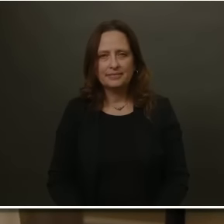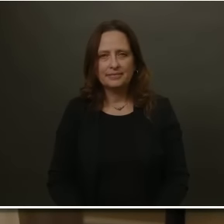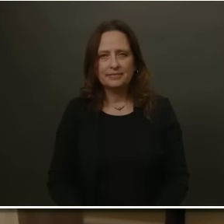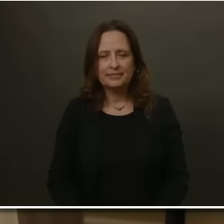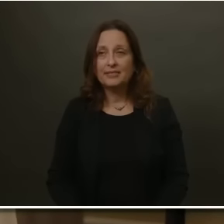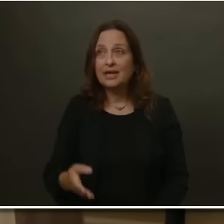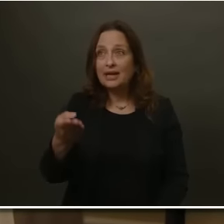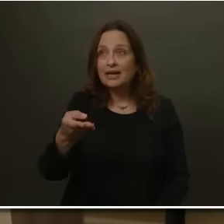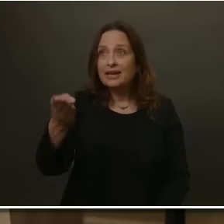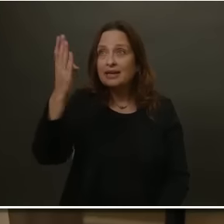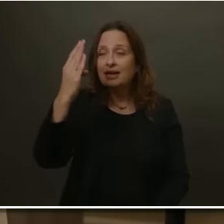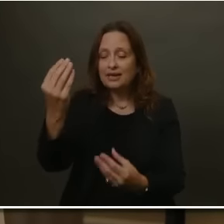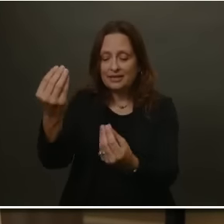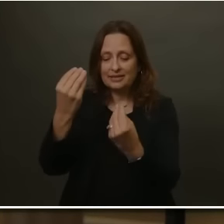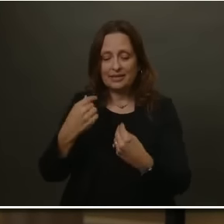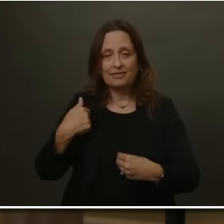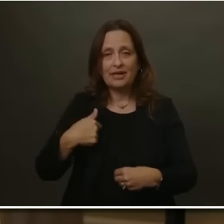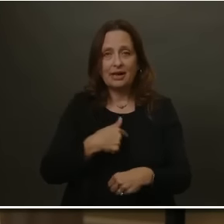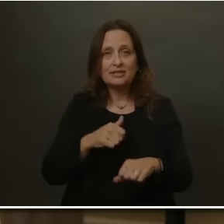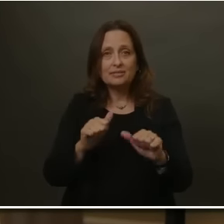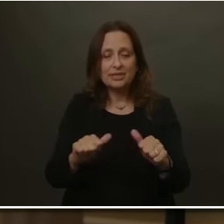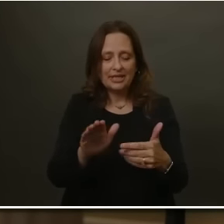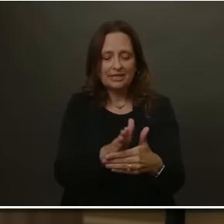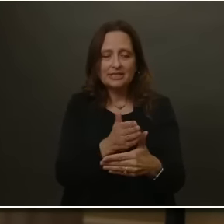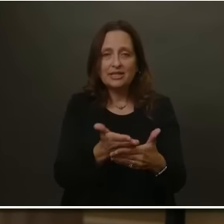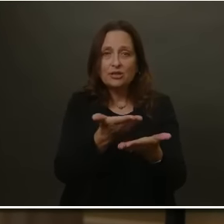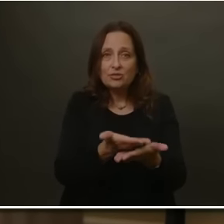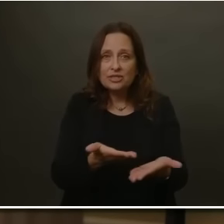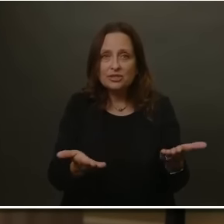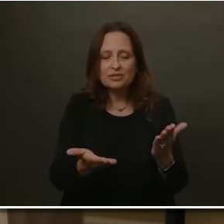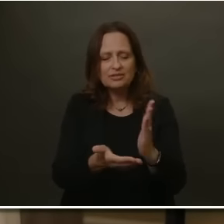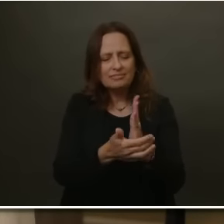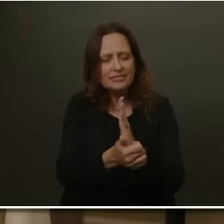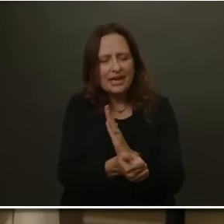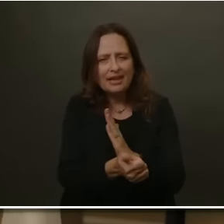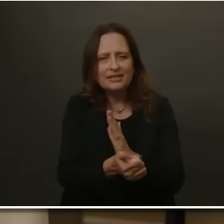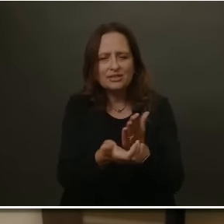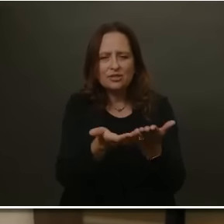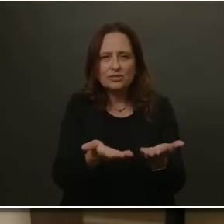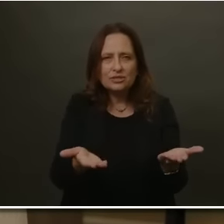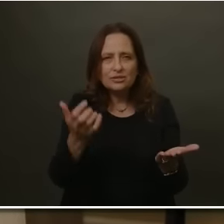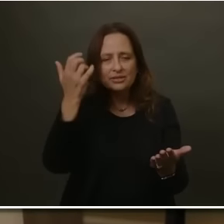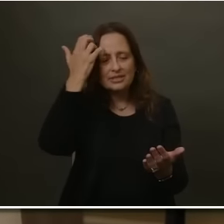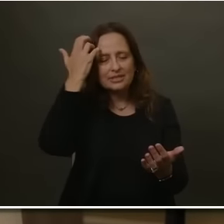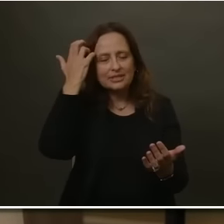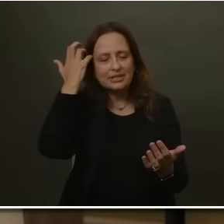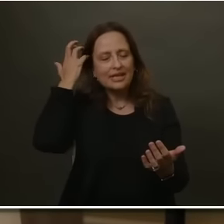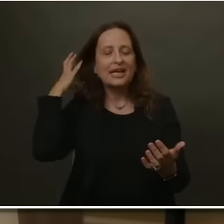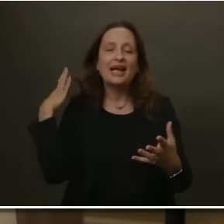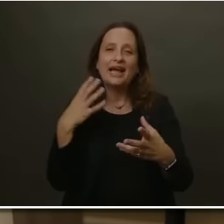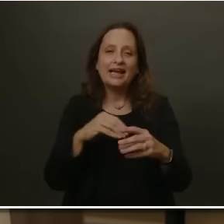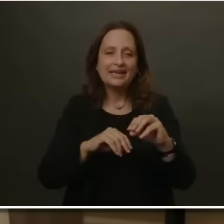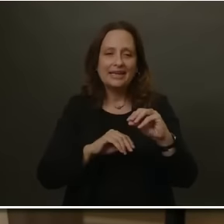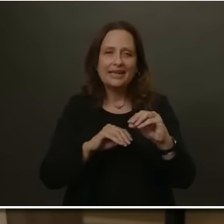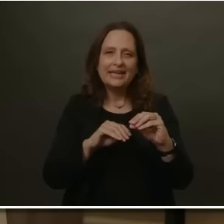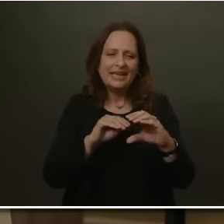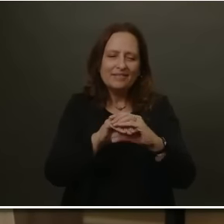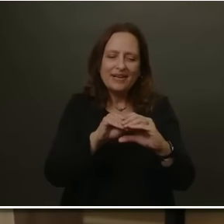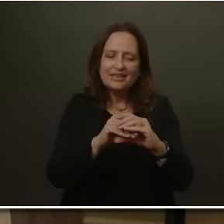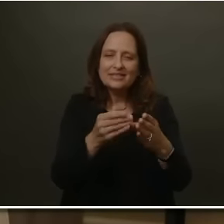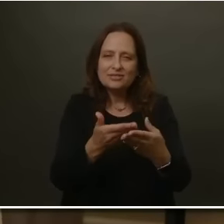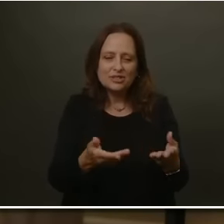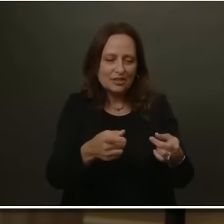God has given us the ability to share our resources and talents and resources and invest on ministry happening on the ground. Ministry in